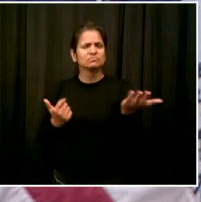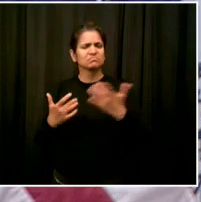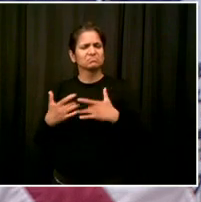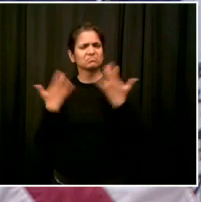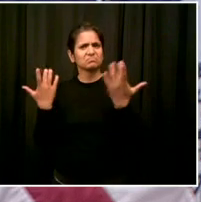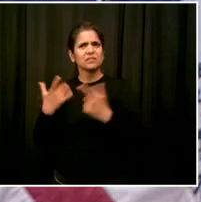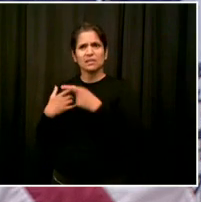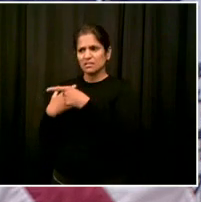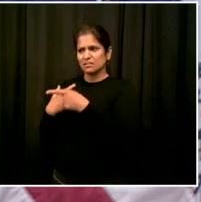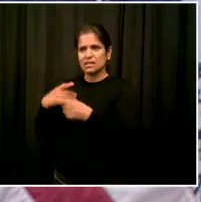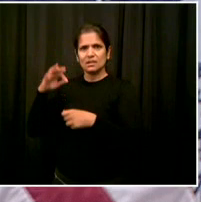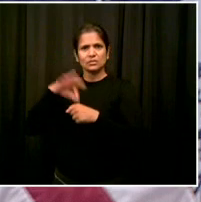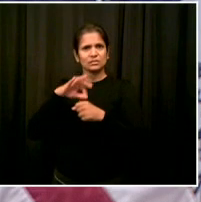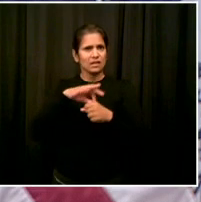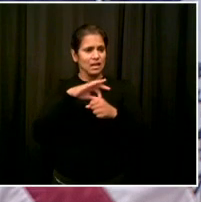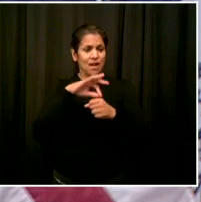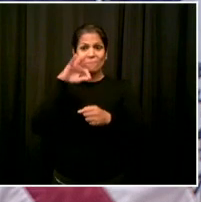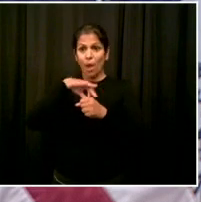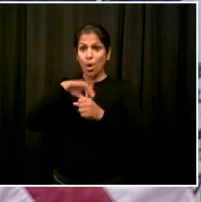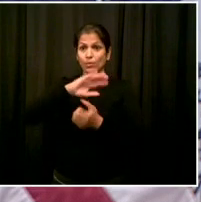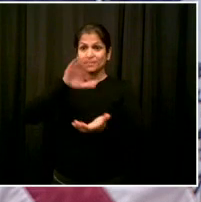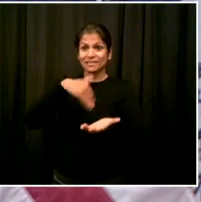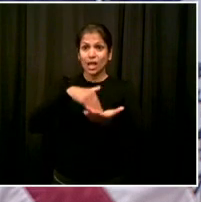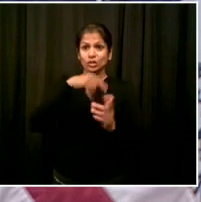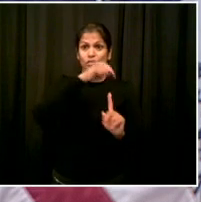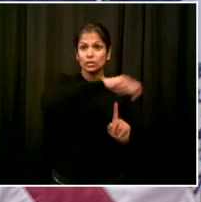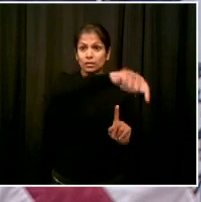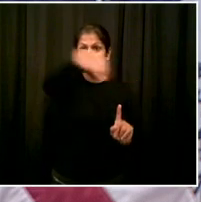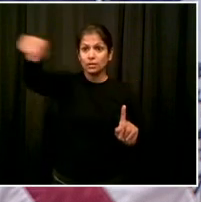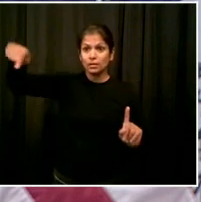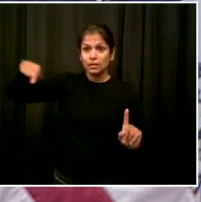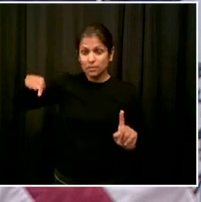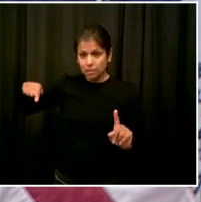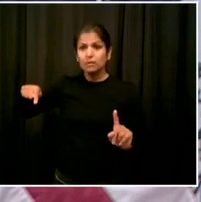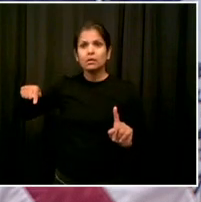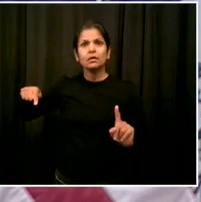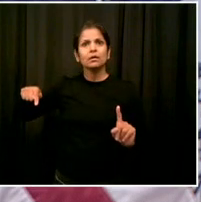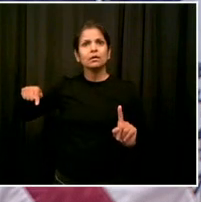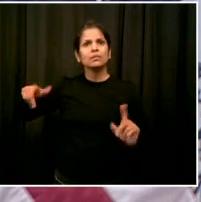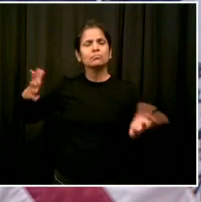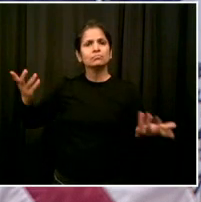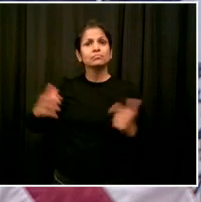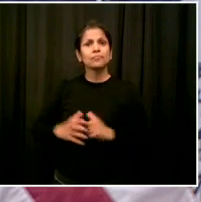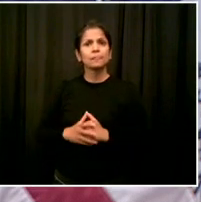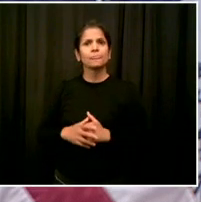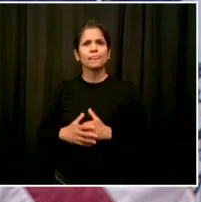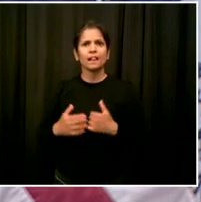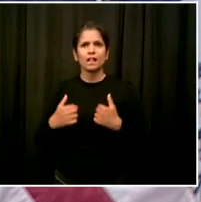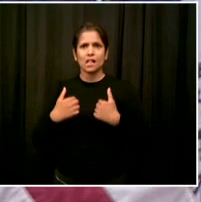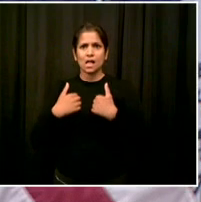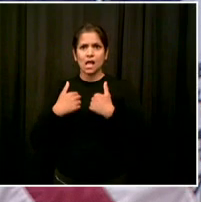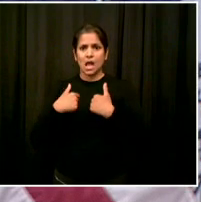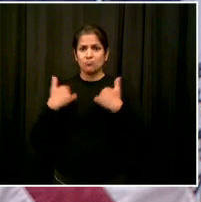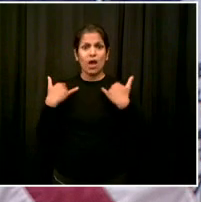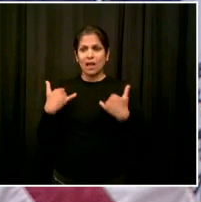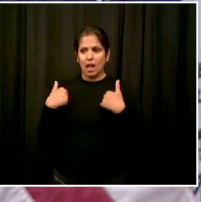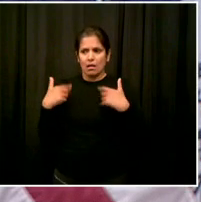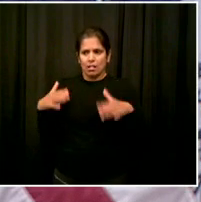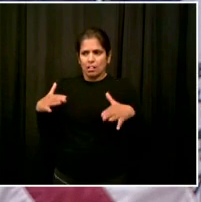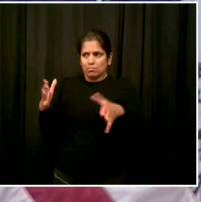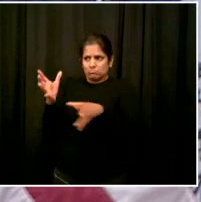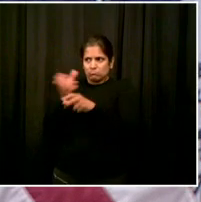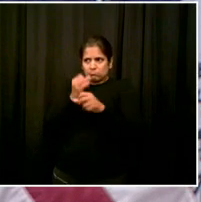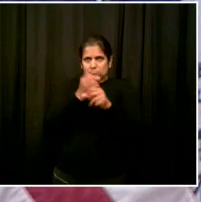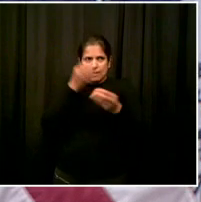more information, we'll give it to you. Look, I think I don't think the Board of Elections should continue in its current form. I